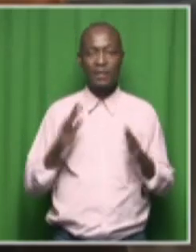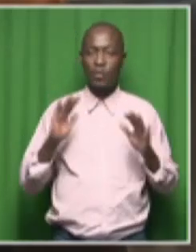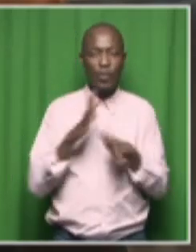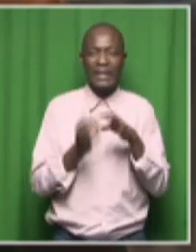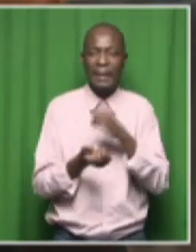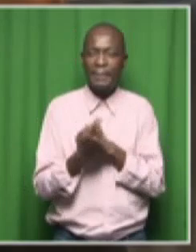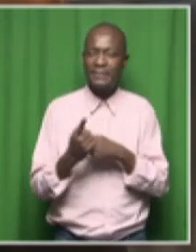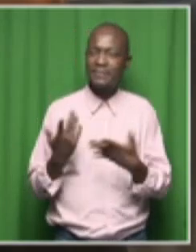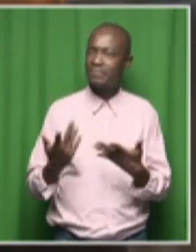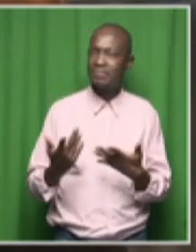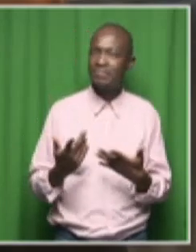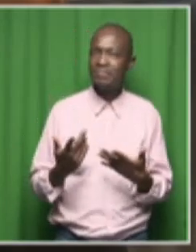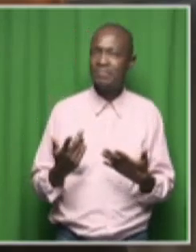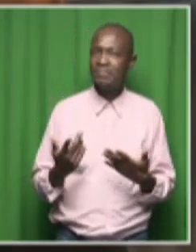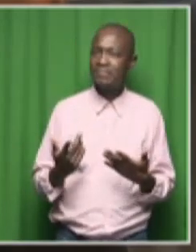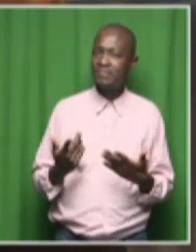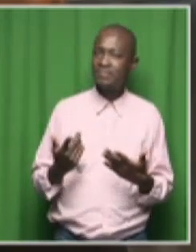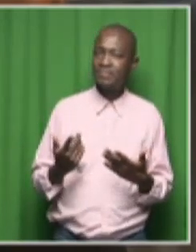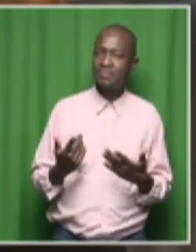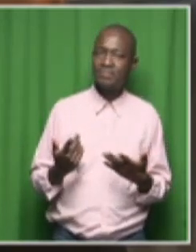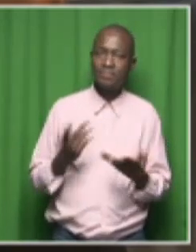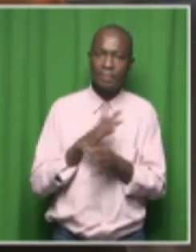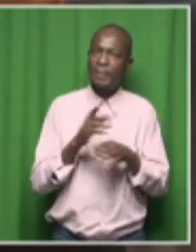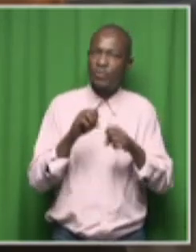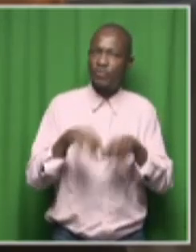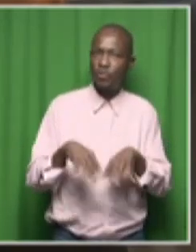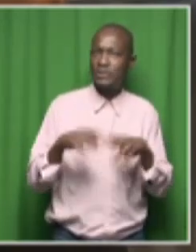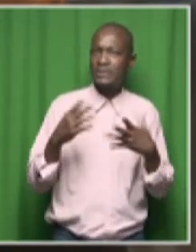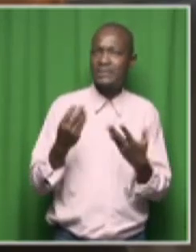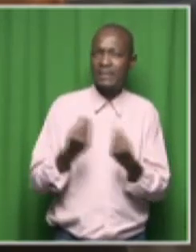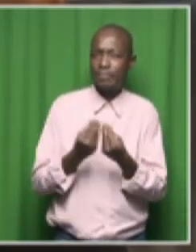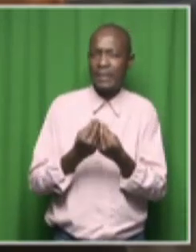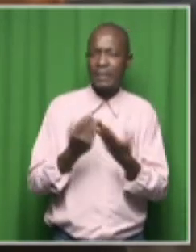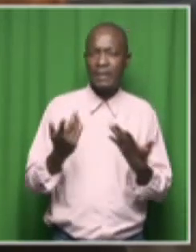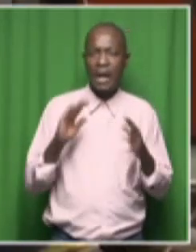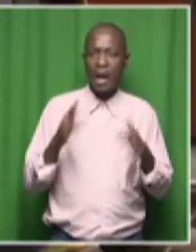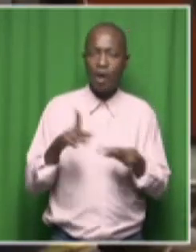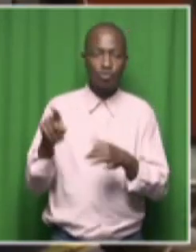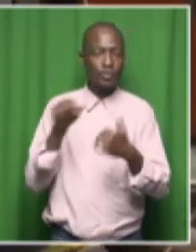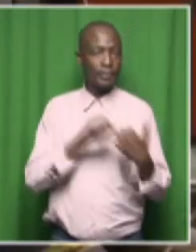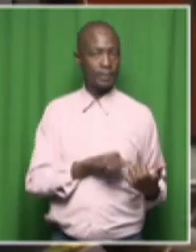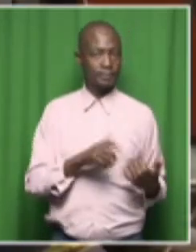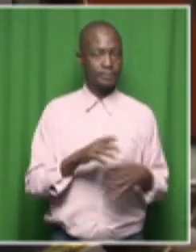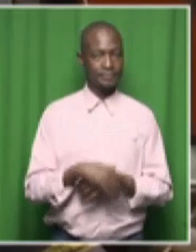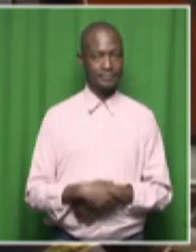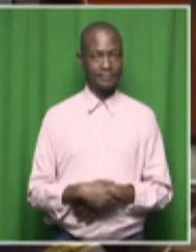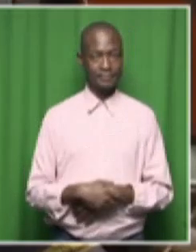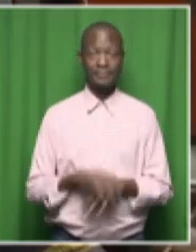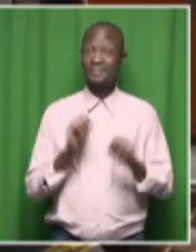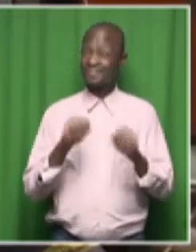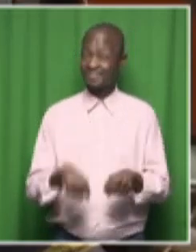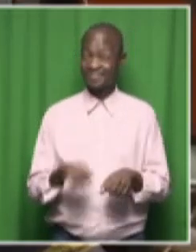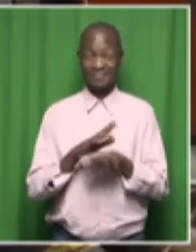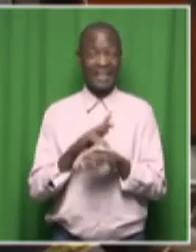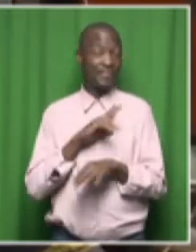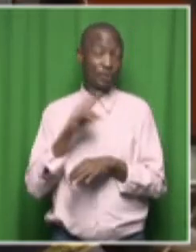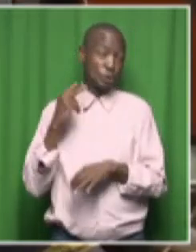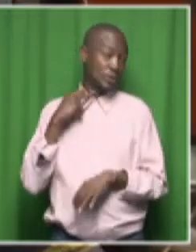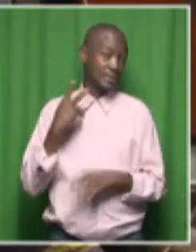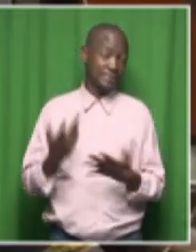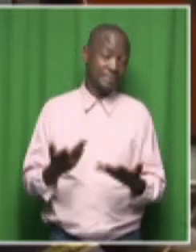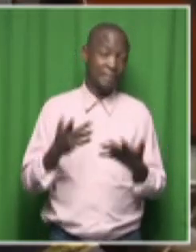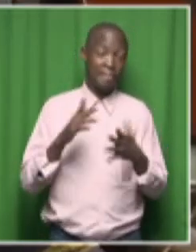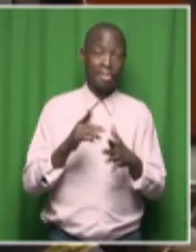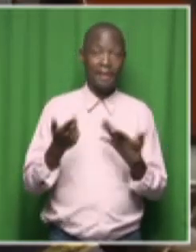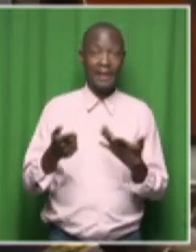wrong? Where did that, we lost the path somewhere, and how do we come back? Yes, unfortunately, Lillian, it's the issue